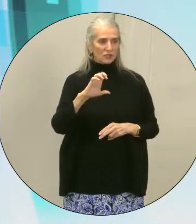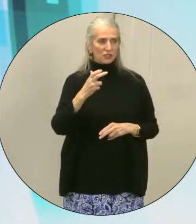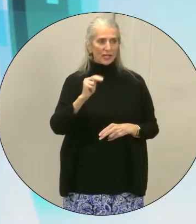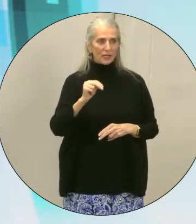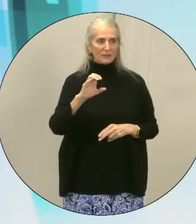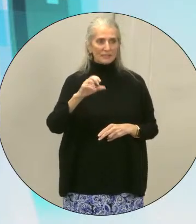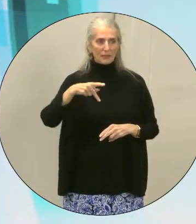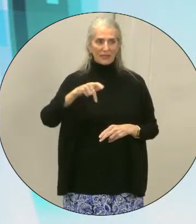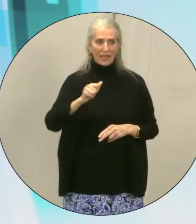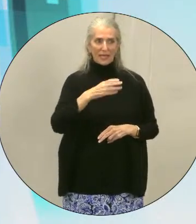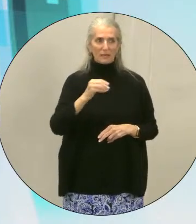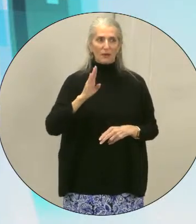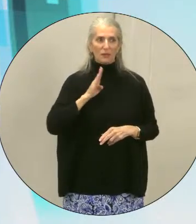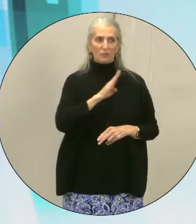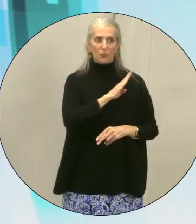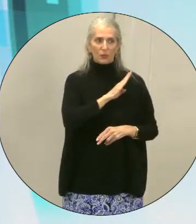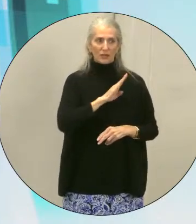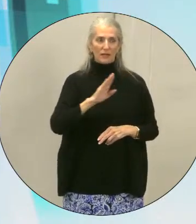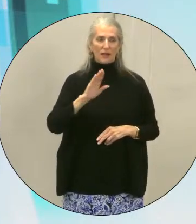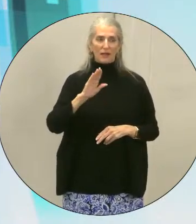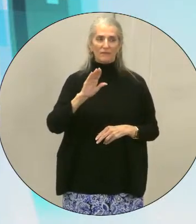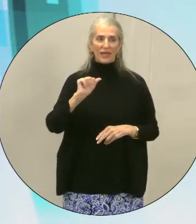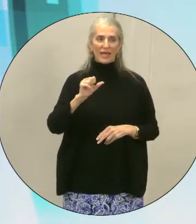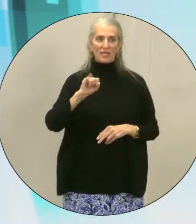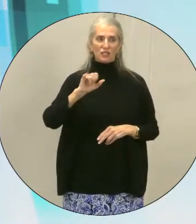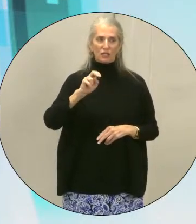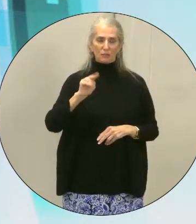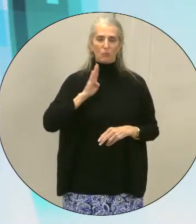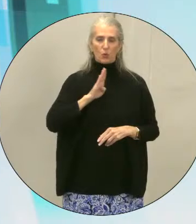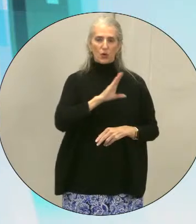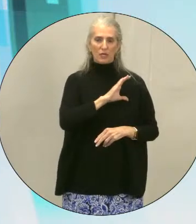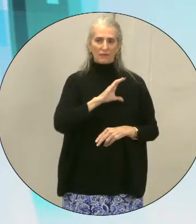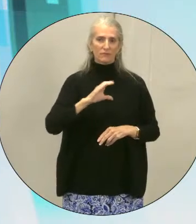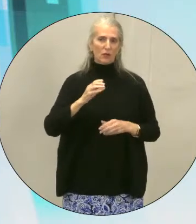and I'm on the board of the Asian Chamber of Commerce.